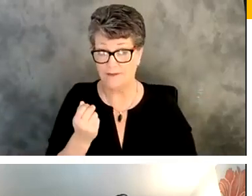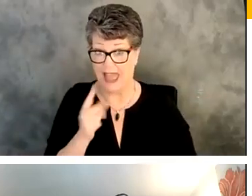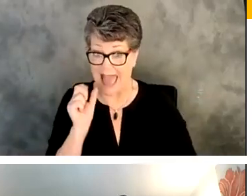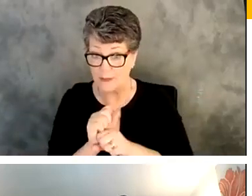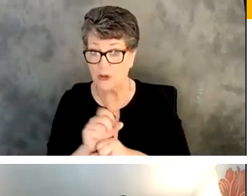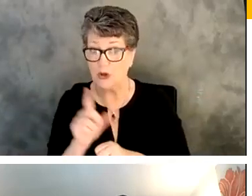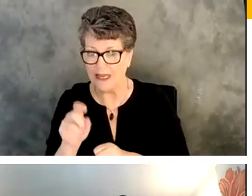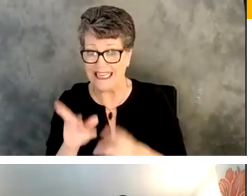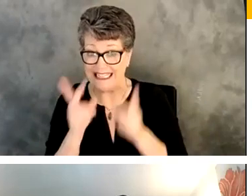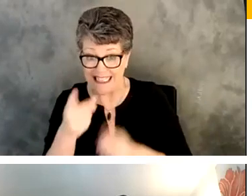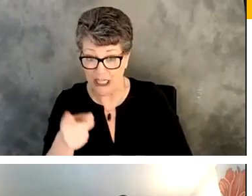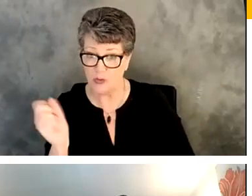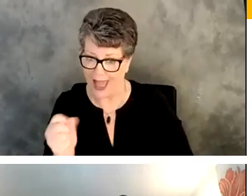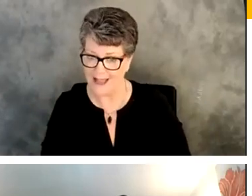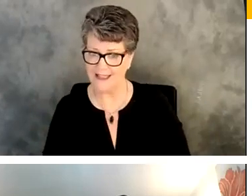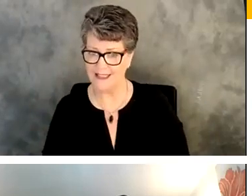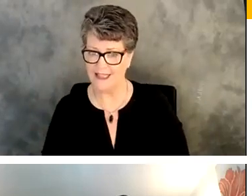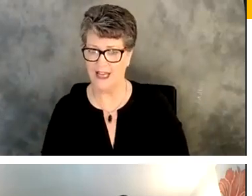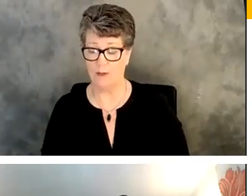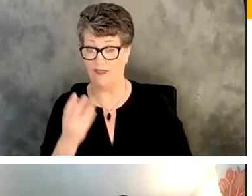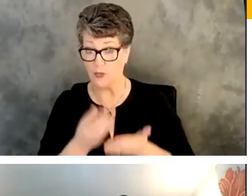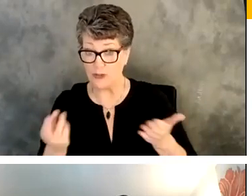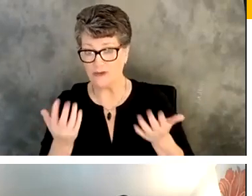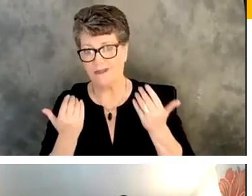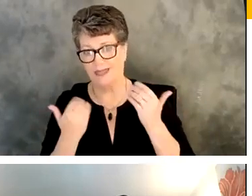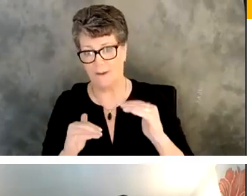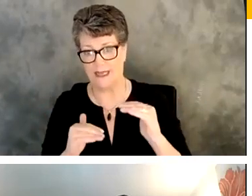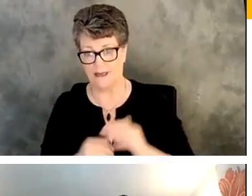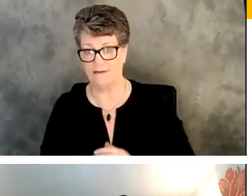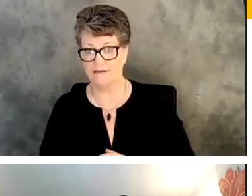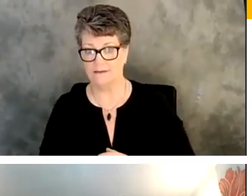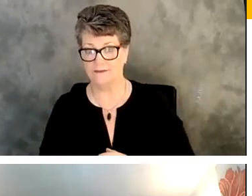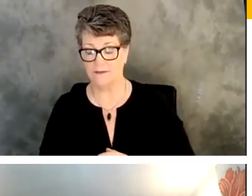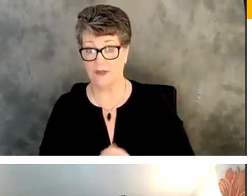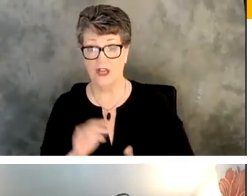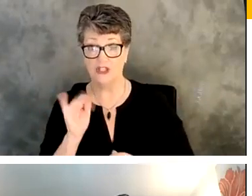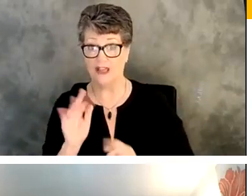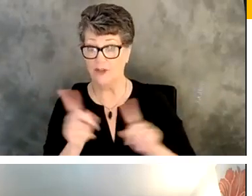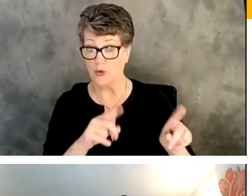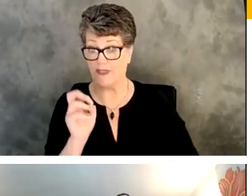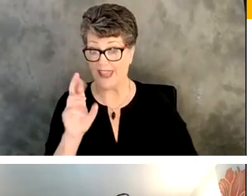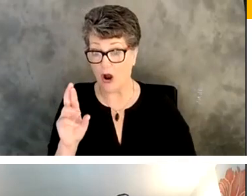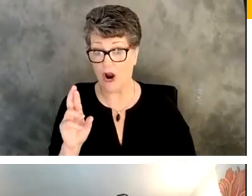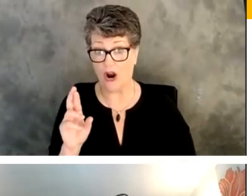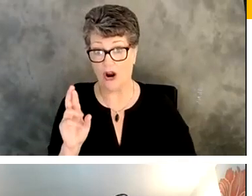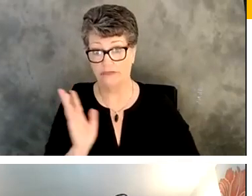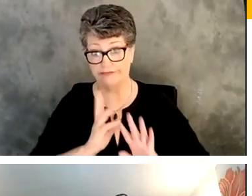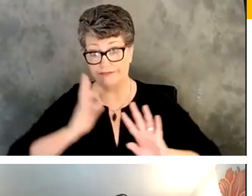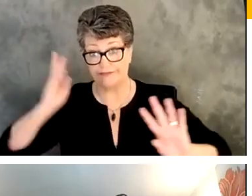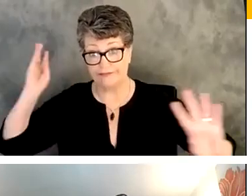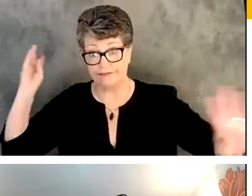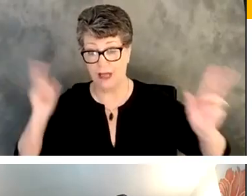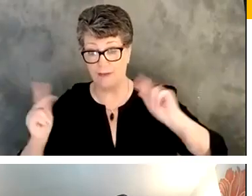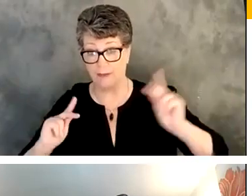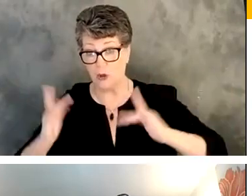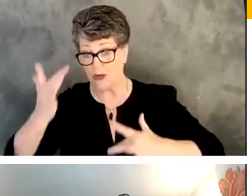we need to see you, but the resources are limited. And so if you go to an ER and it's filled with people who are